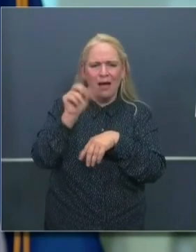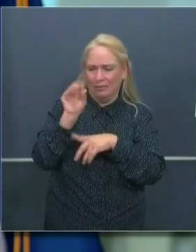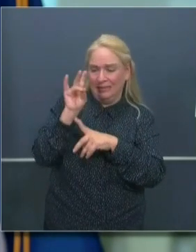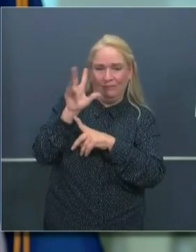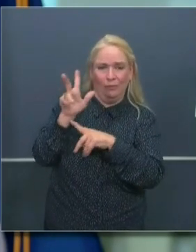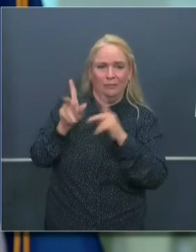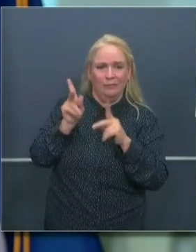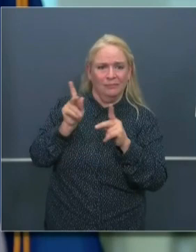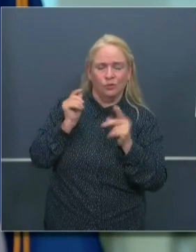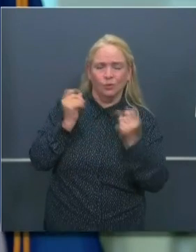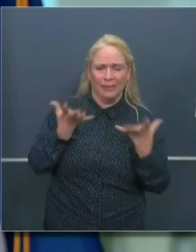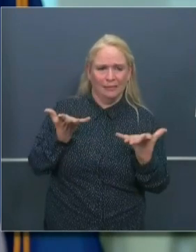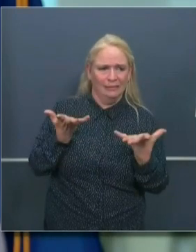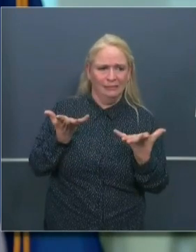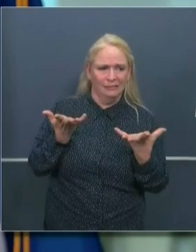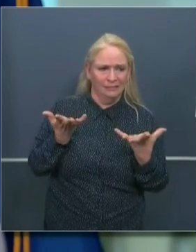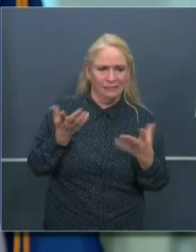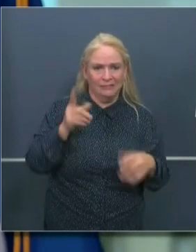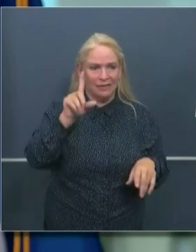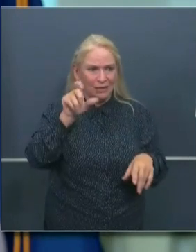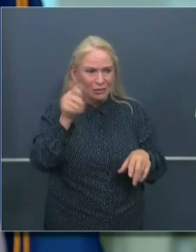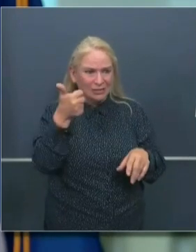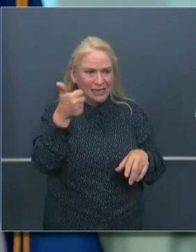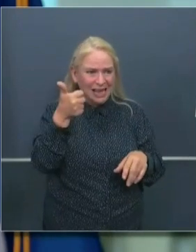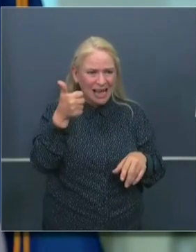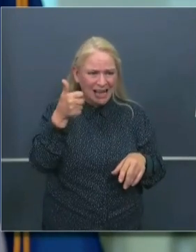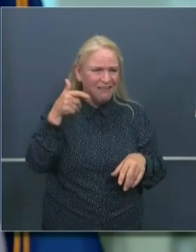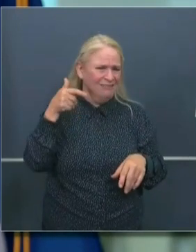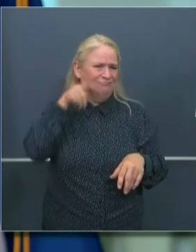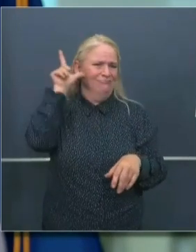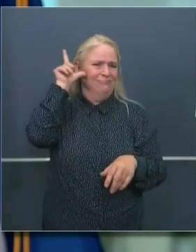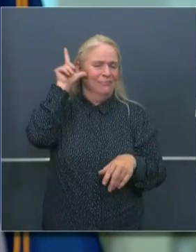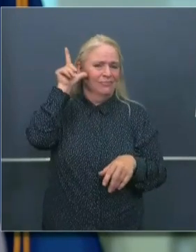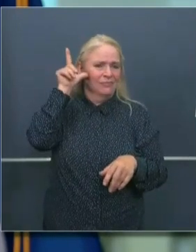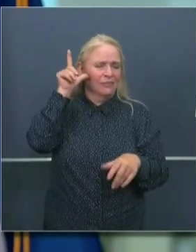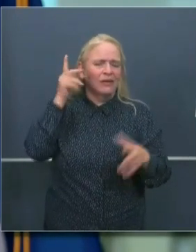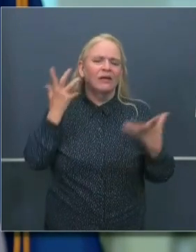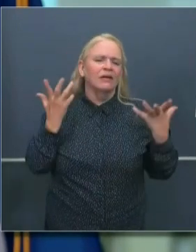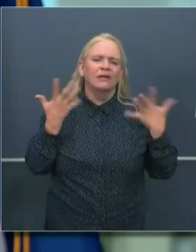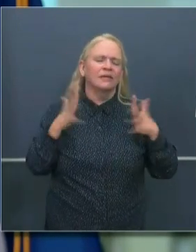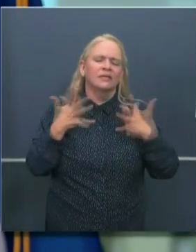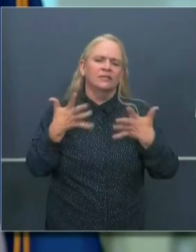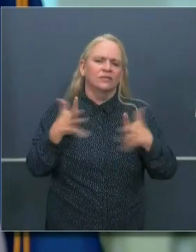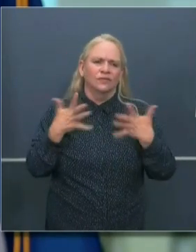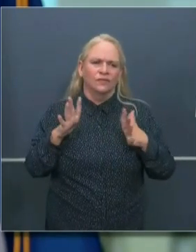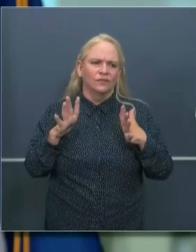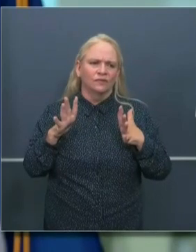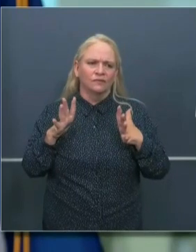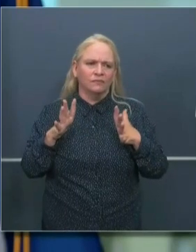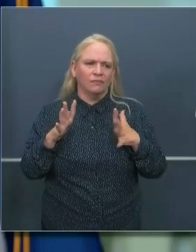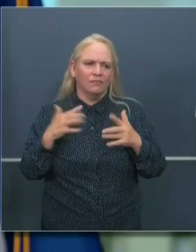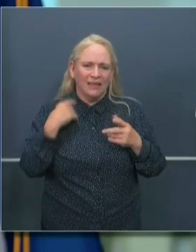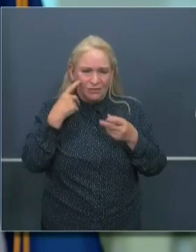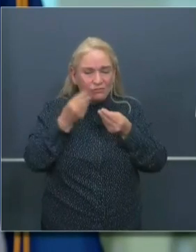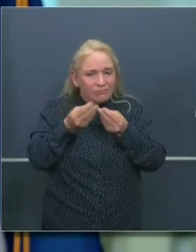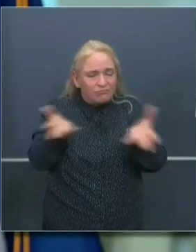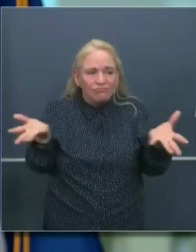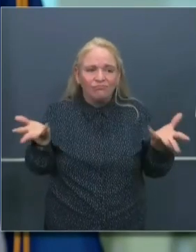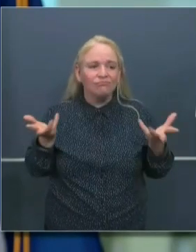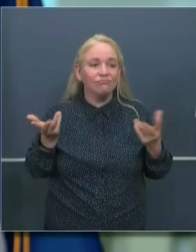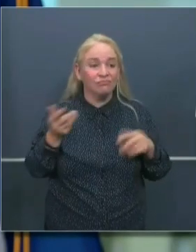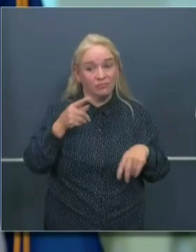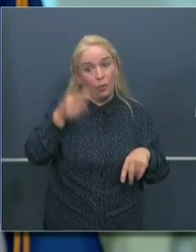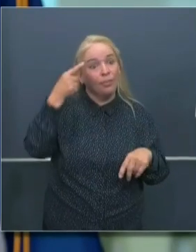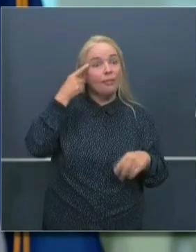disease. 110 lost their lives. And the reporting period that I provided you yesterday, don't think for